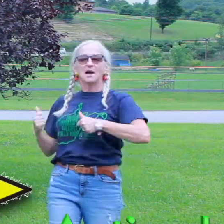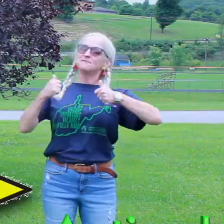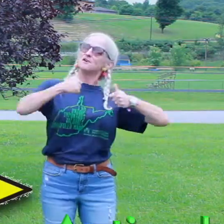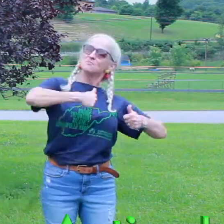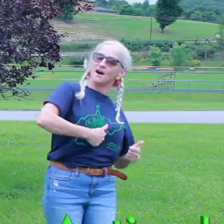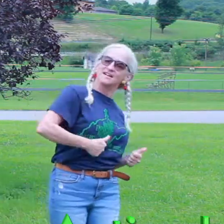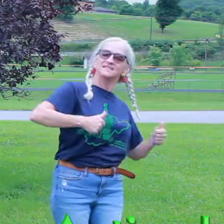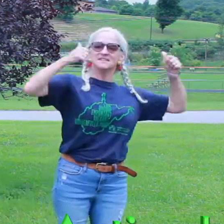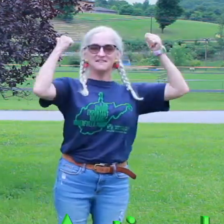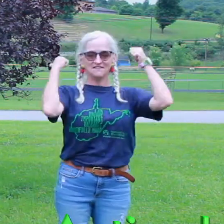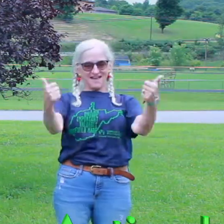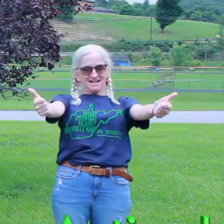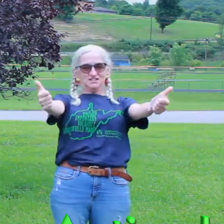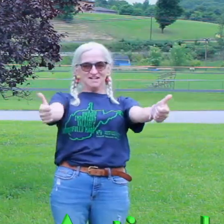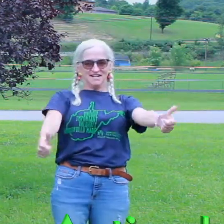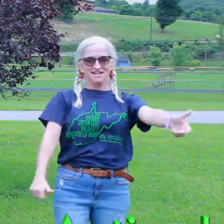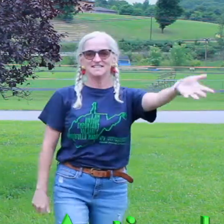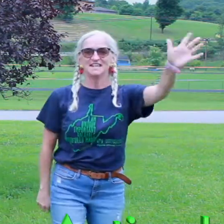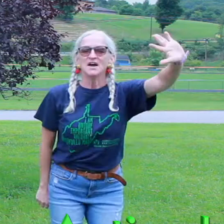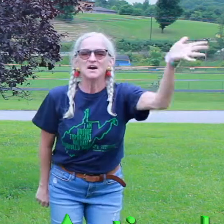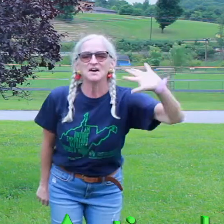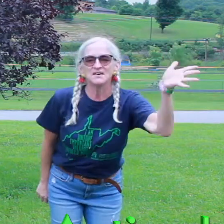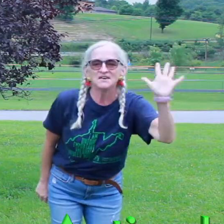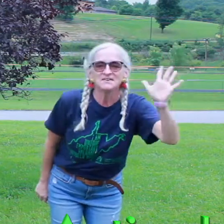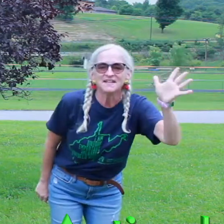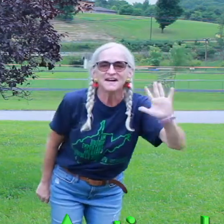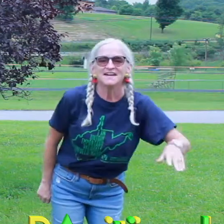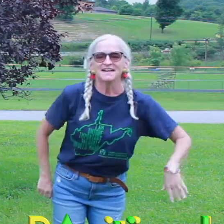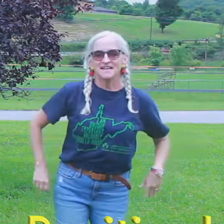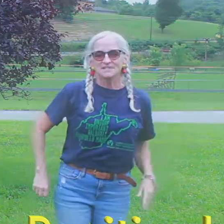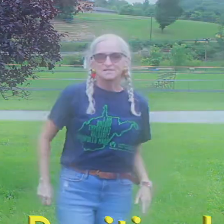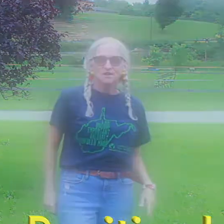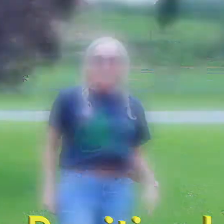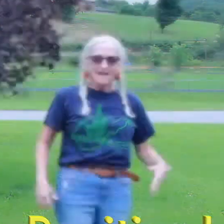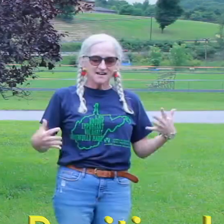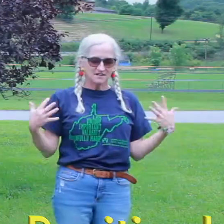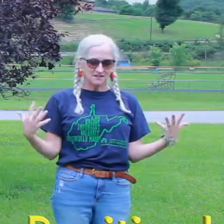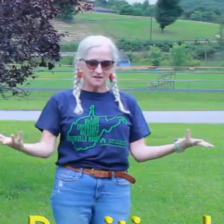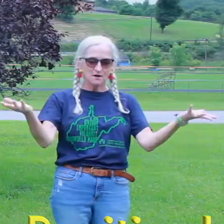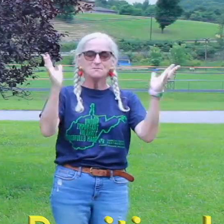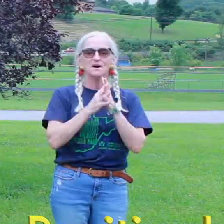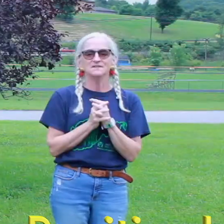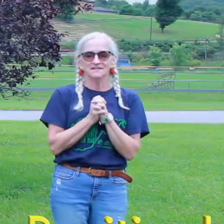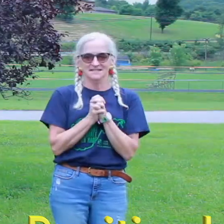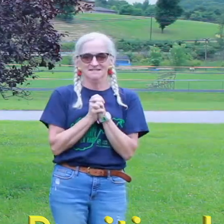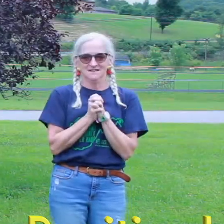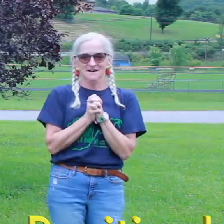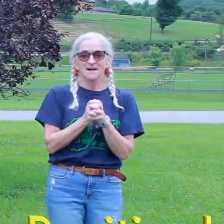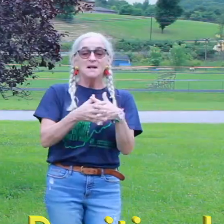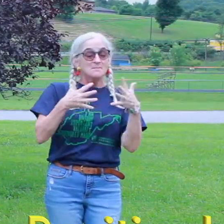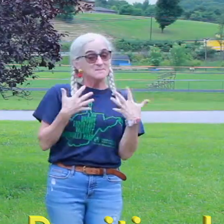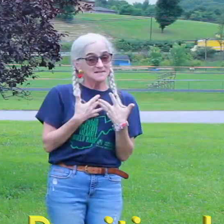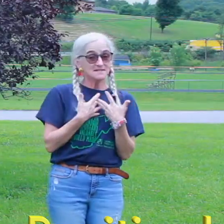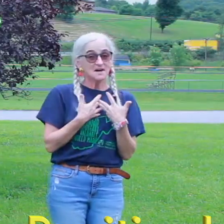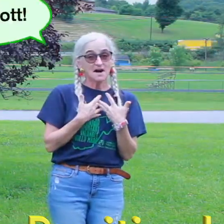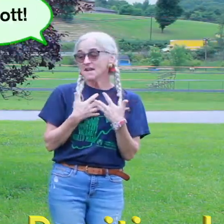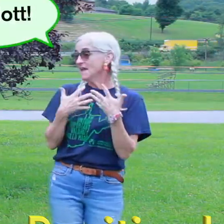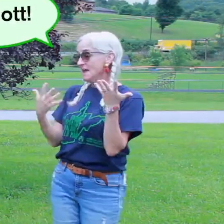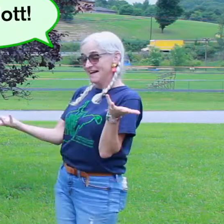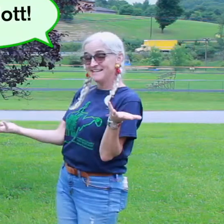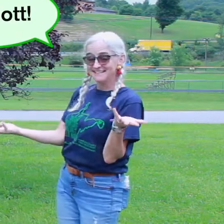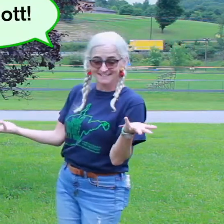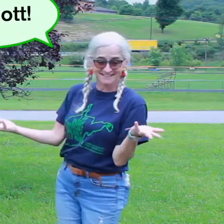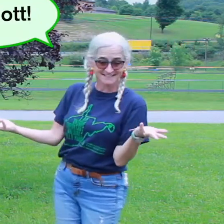It's time for positive action. Hola, es hora de acción positiva. Mrs.